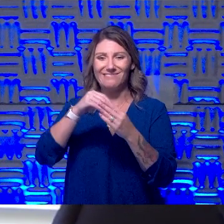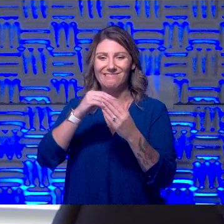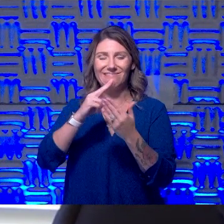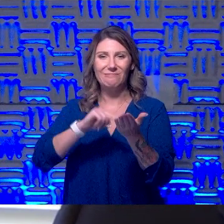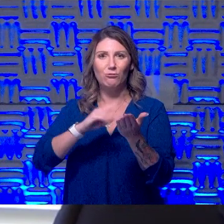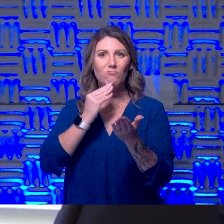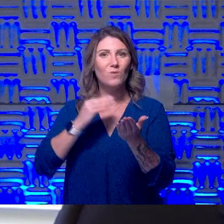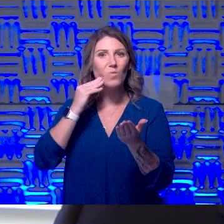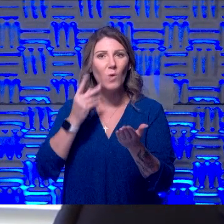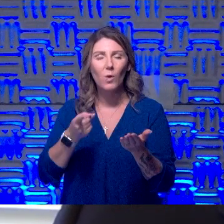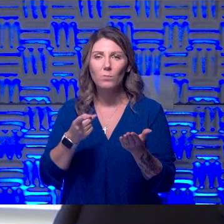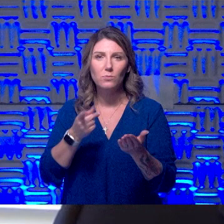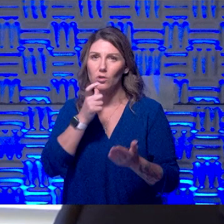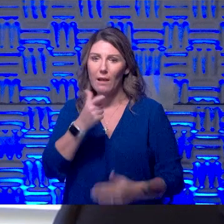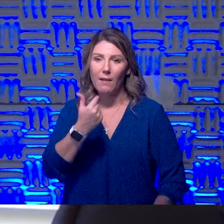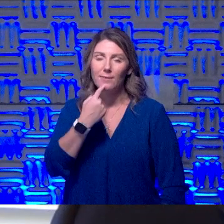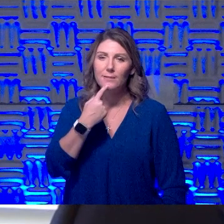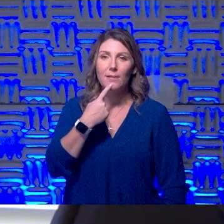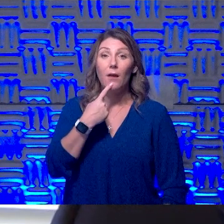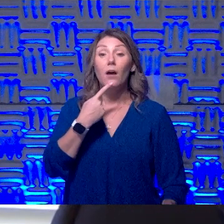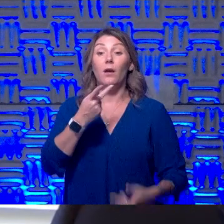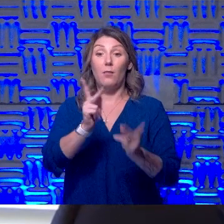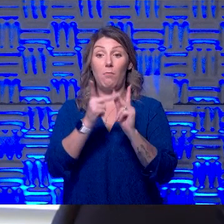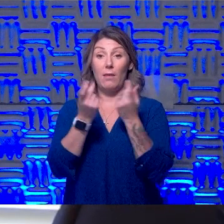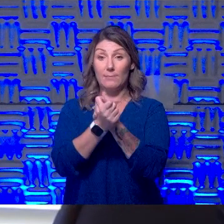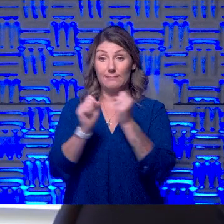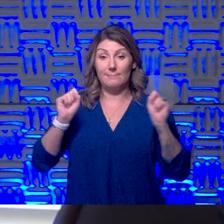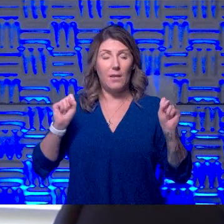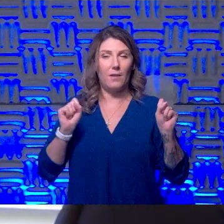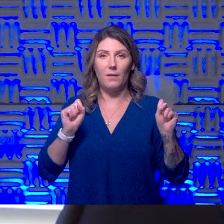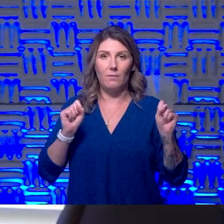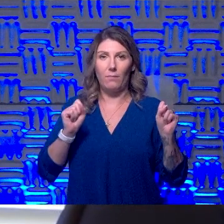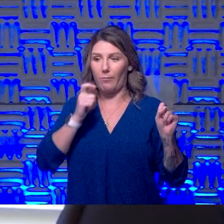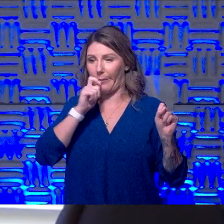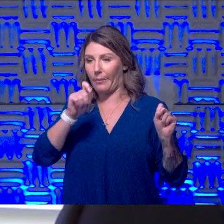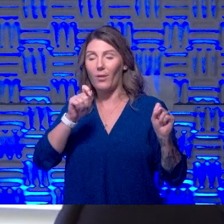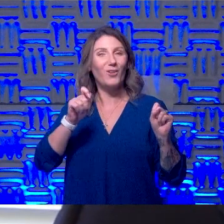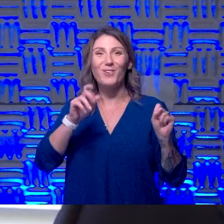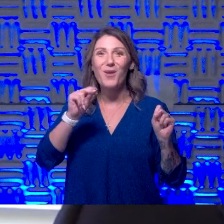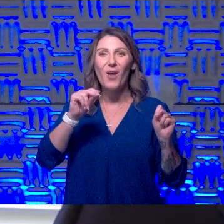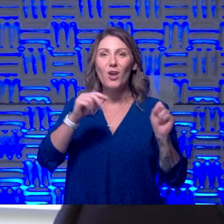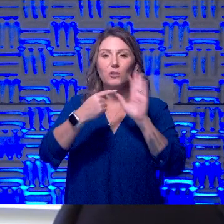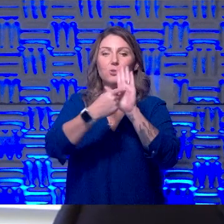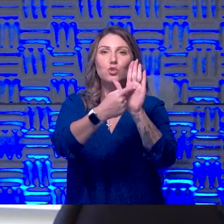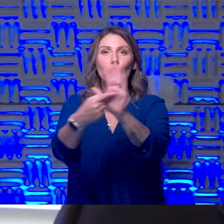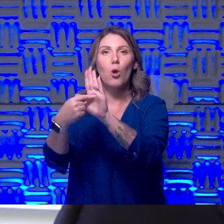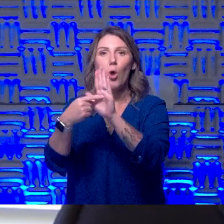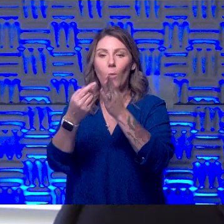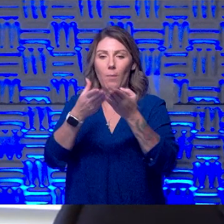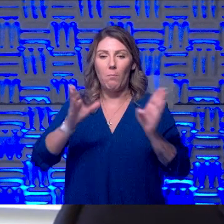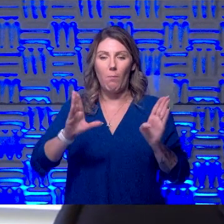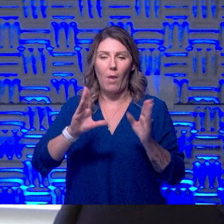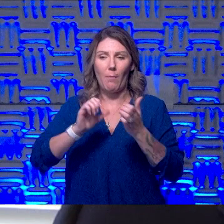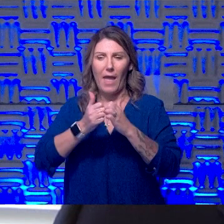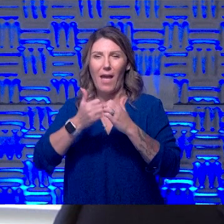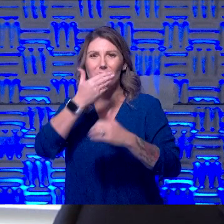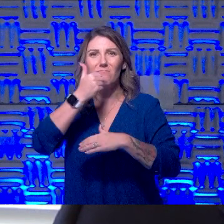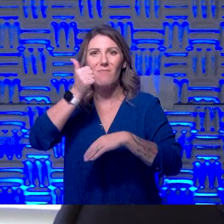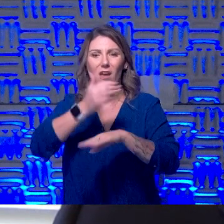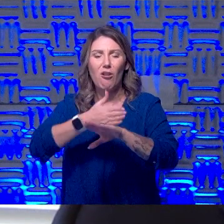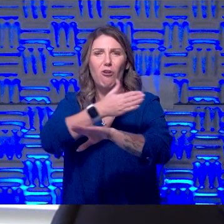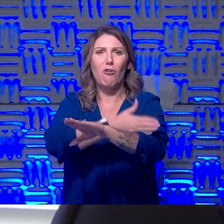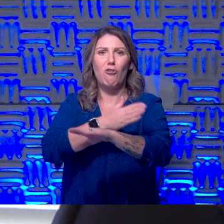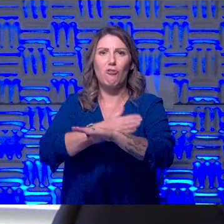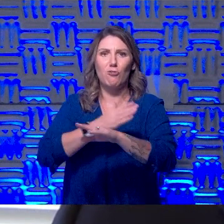facilities. They're not just saying the place is safe. What they're doing is they're really showing the public of how much better they are trying to make sure the residents are